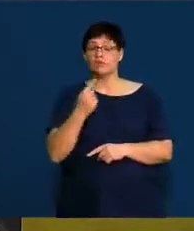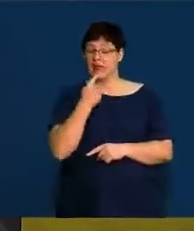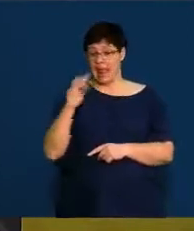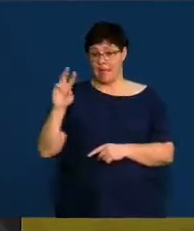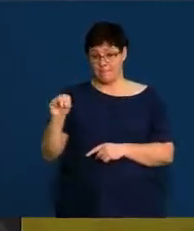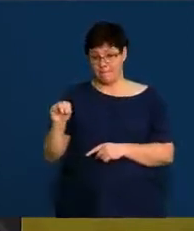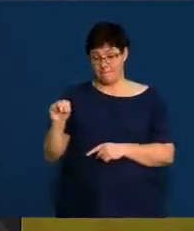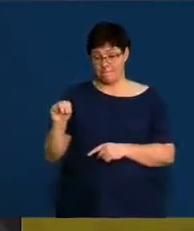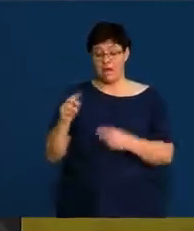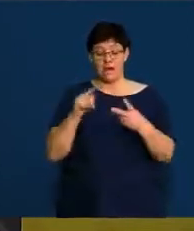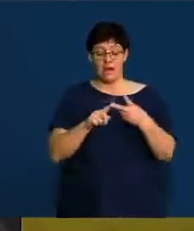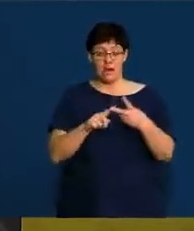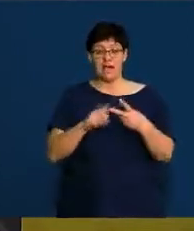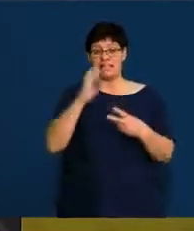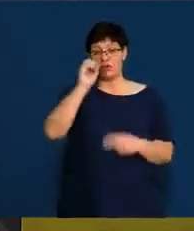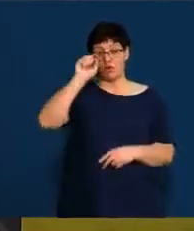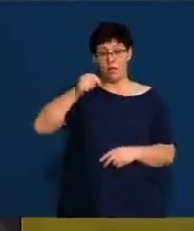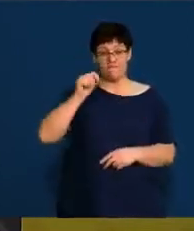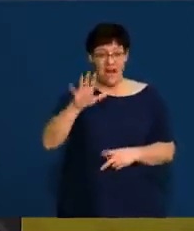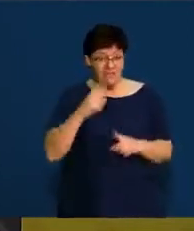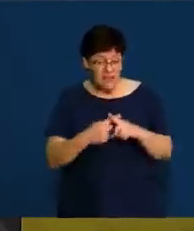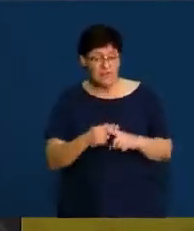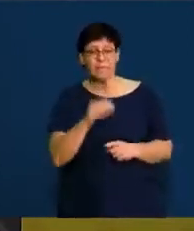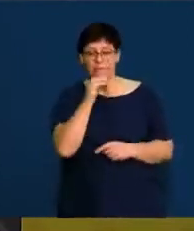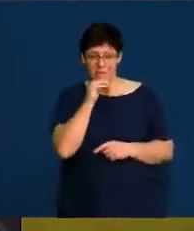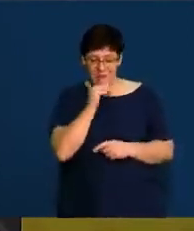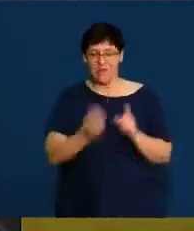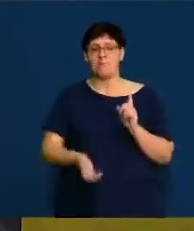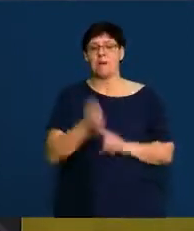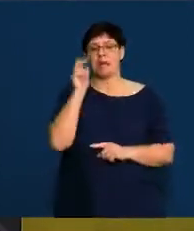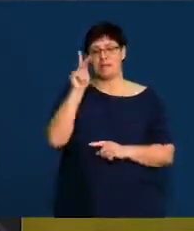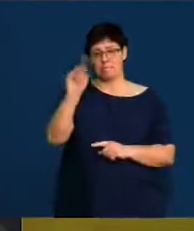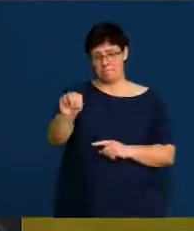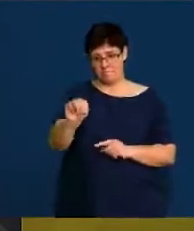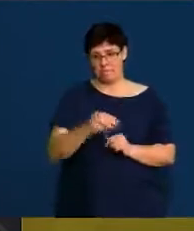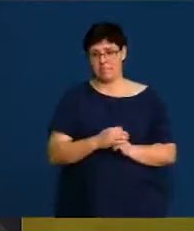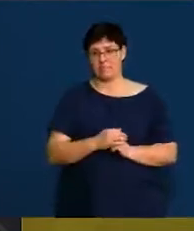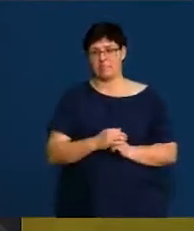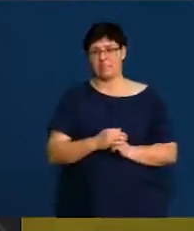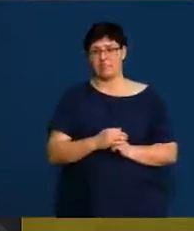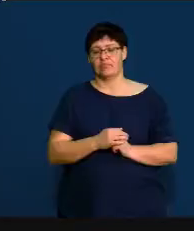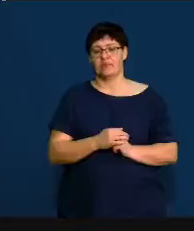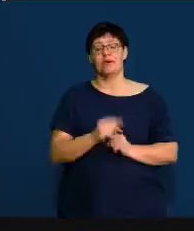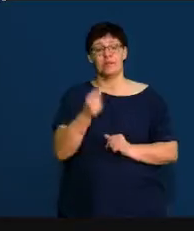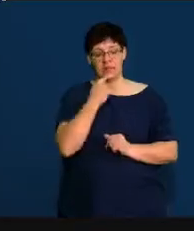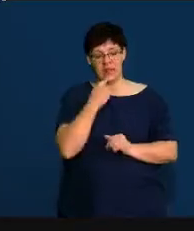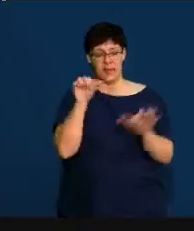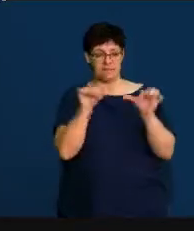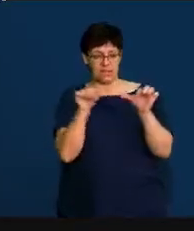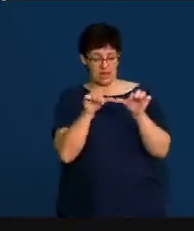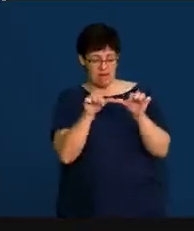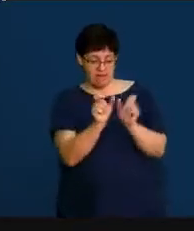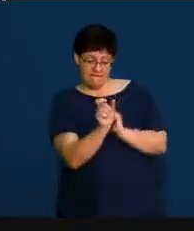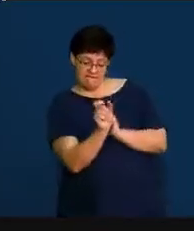meters, multiply by 0.5 to get your answer to kilometers. So, I measured my